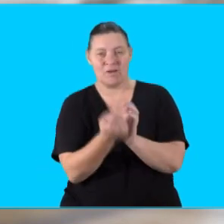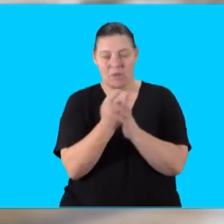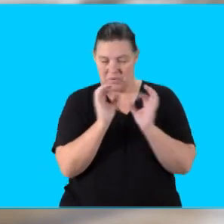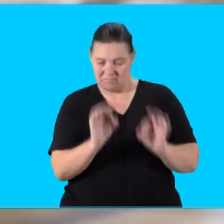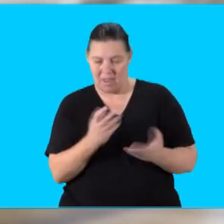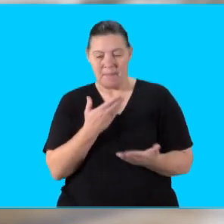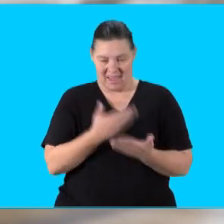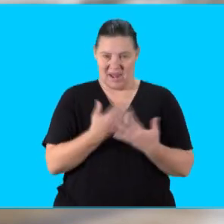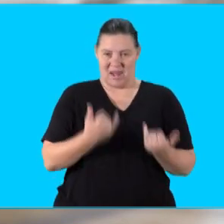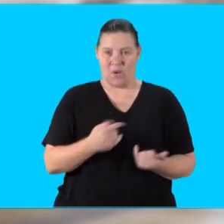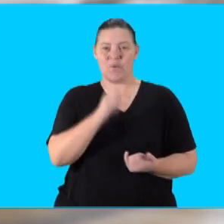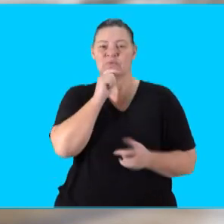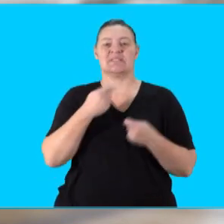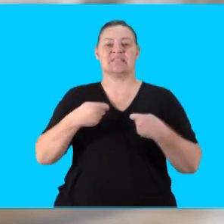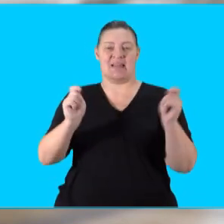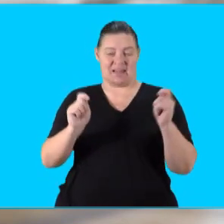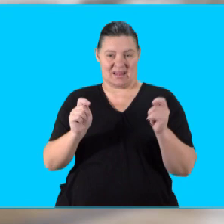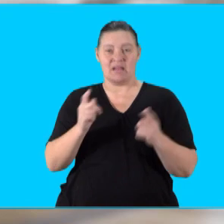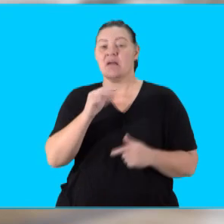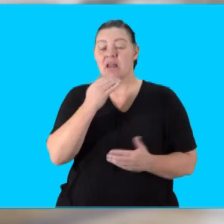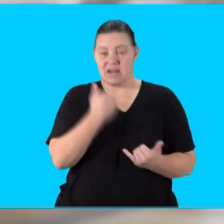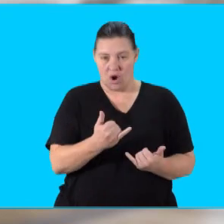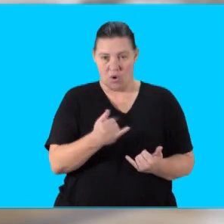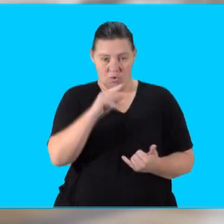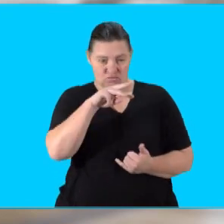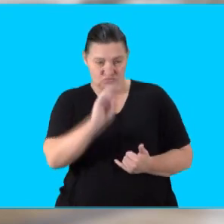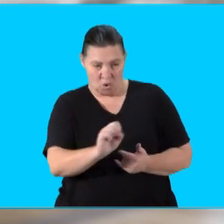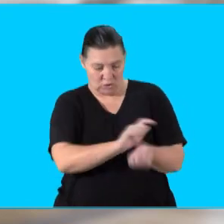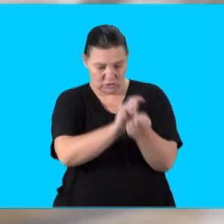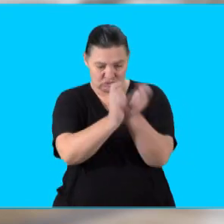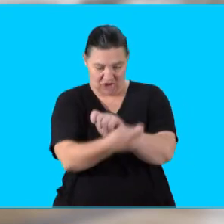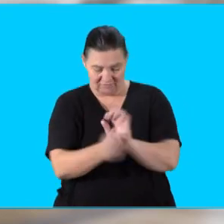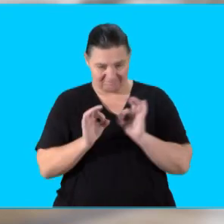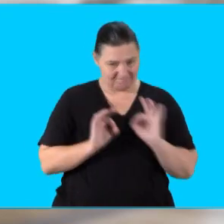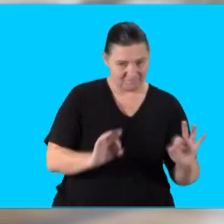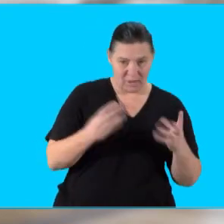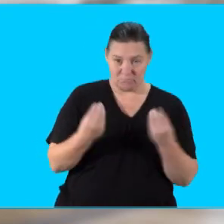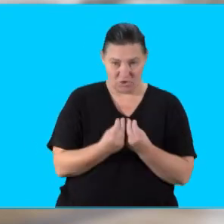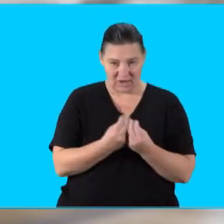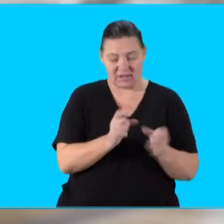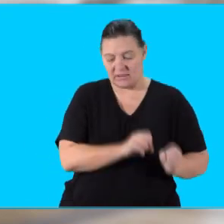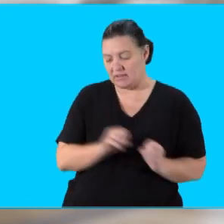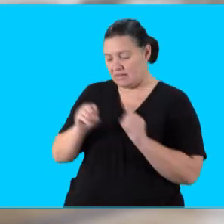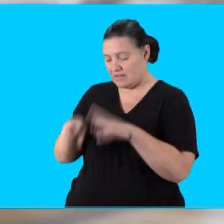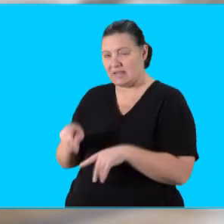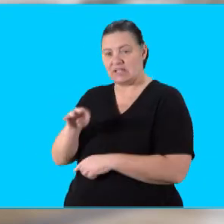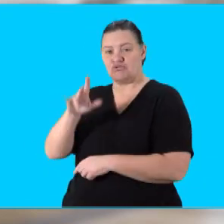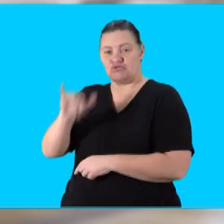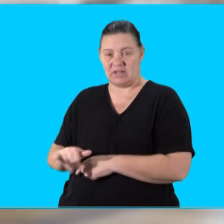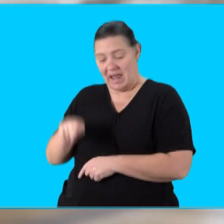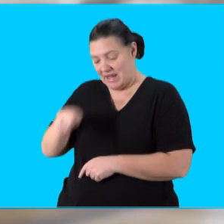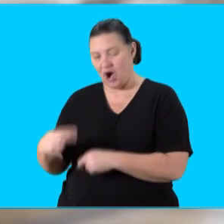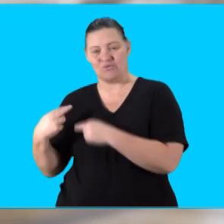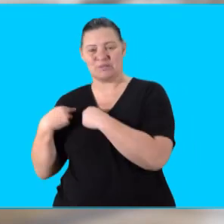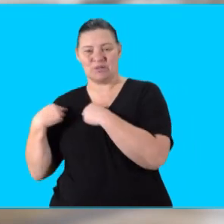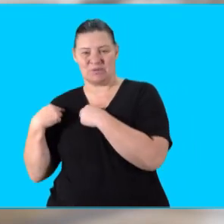to make them useful products. After turning those raw materials into useful products, then they take them to the tertiary